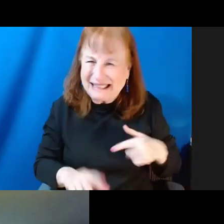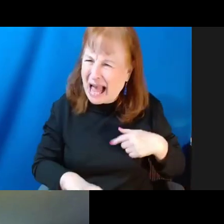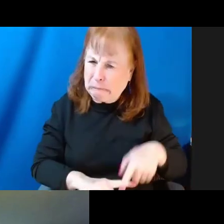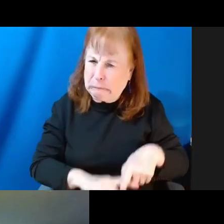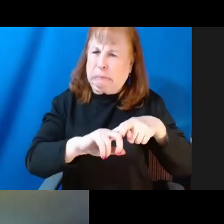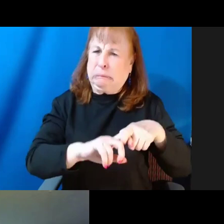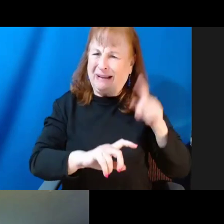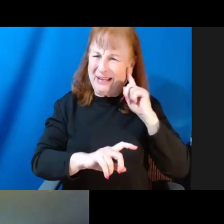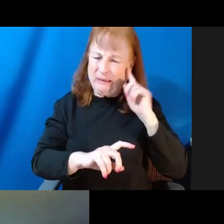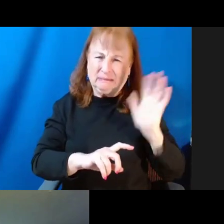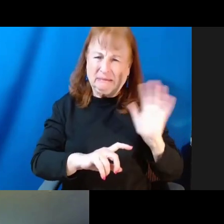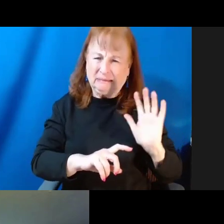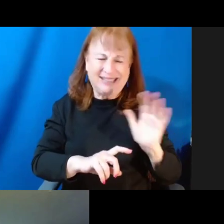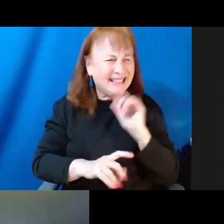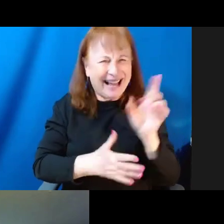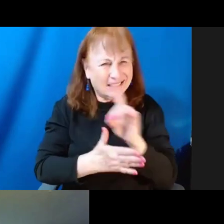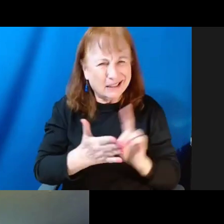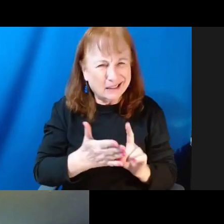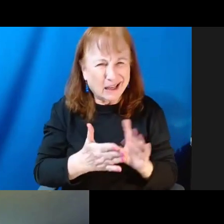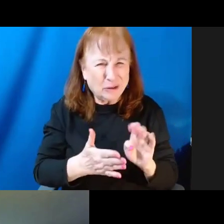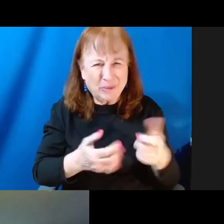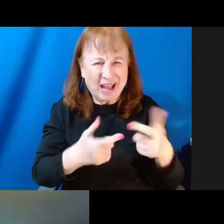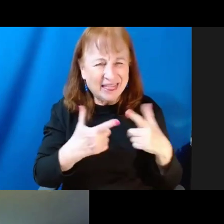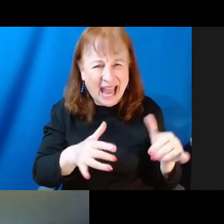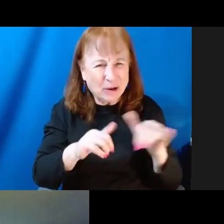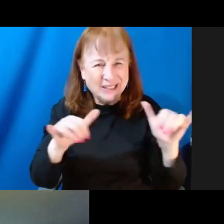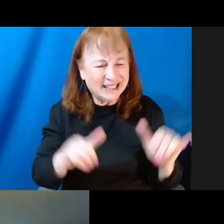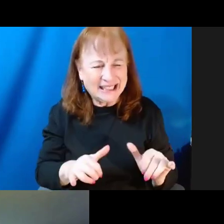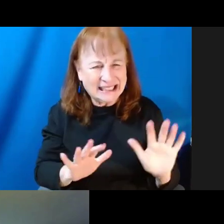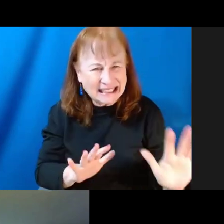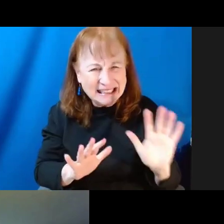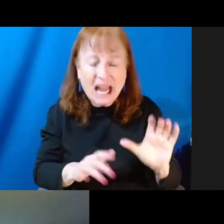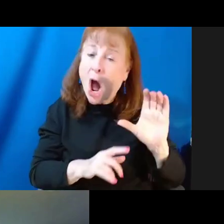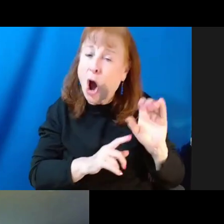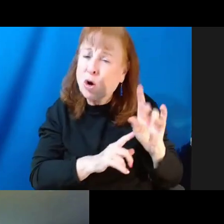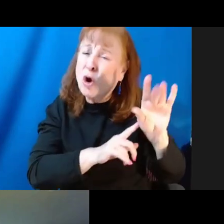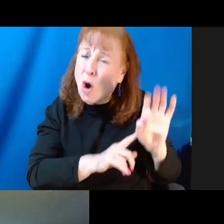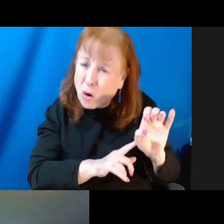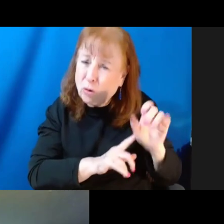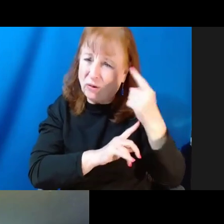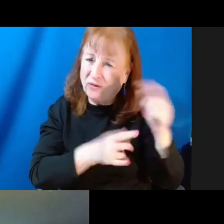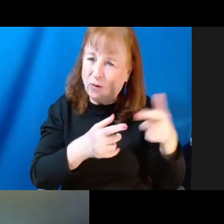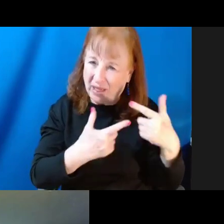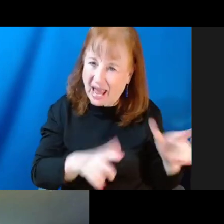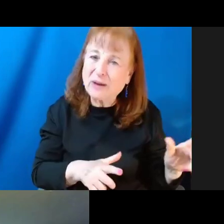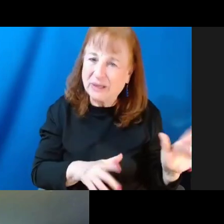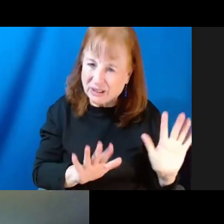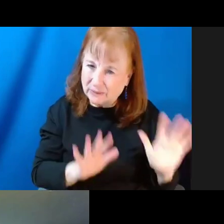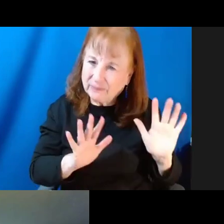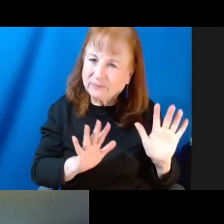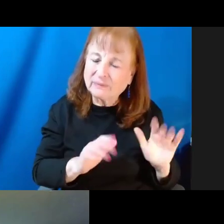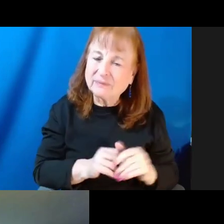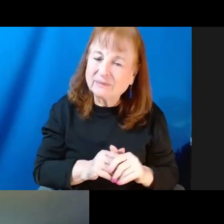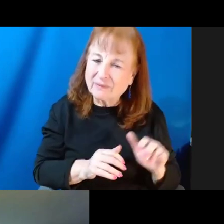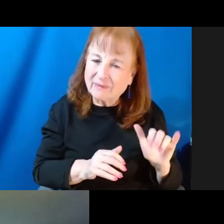I hear that because it really isn't designed to be a language system per se. It's a code for language. So it